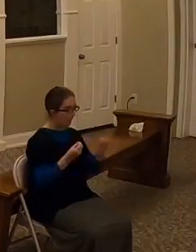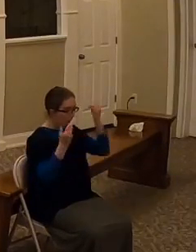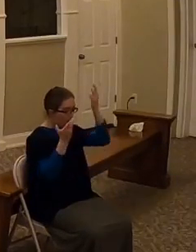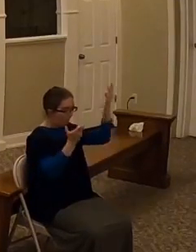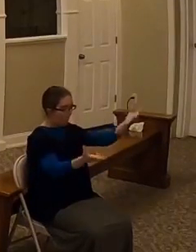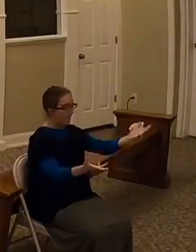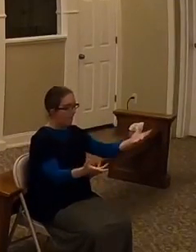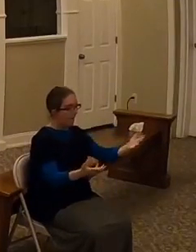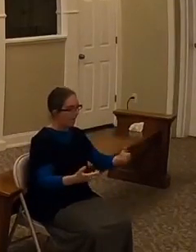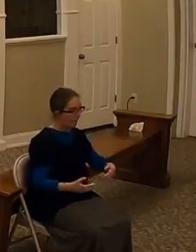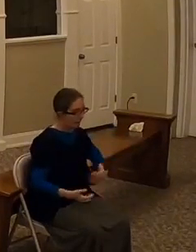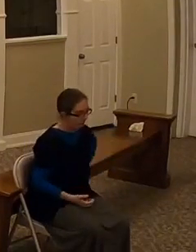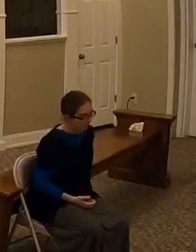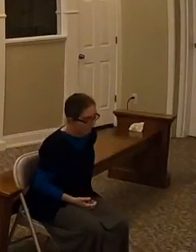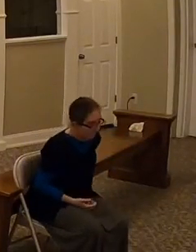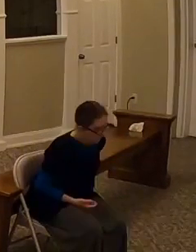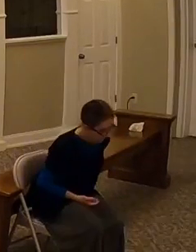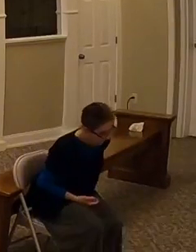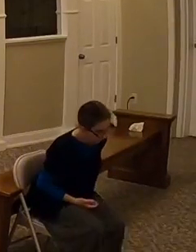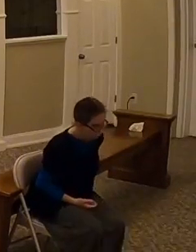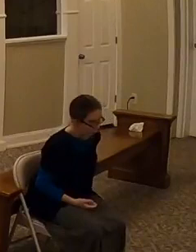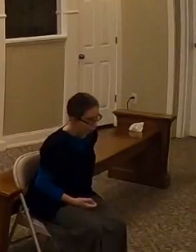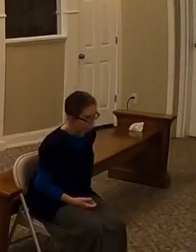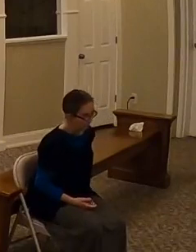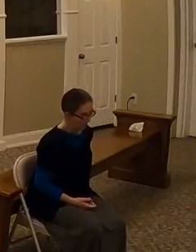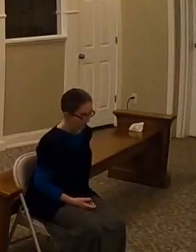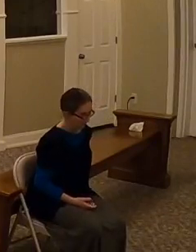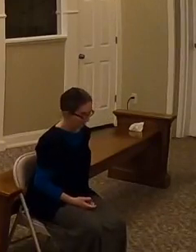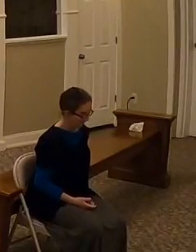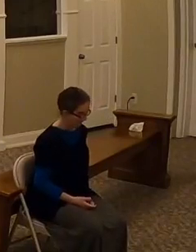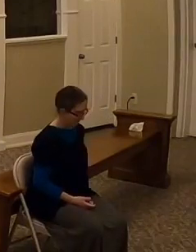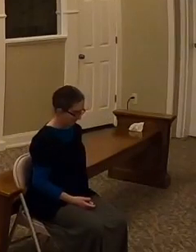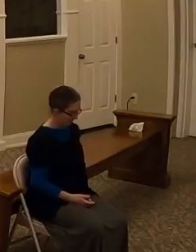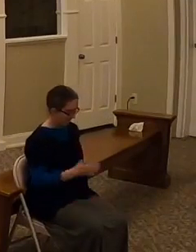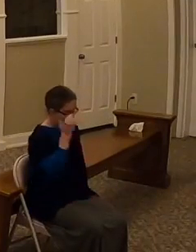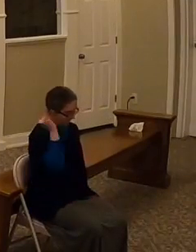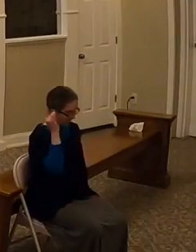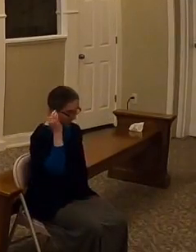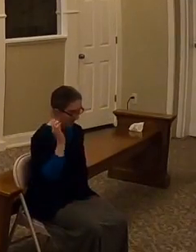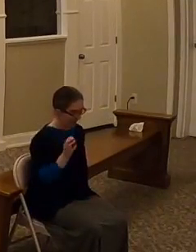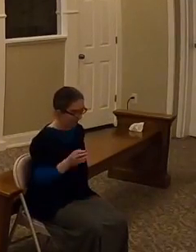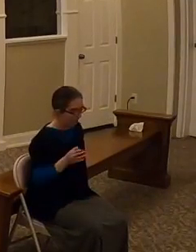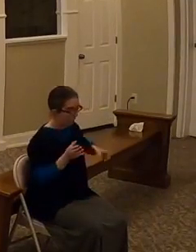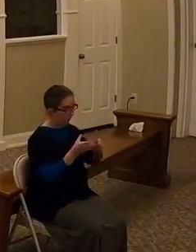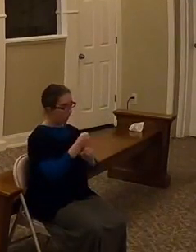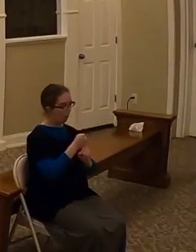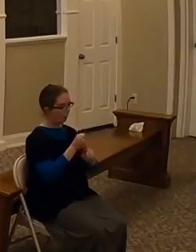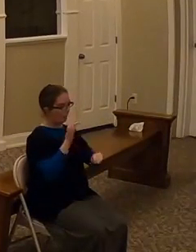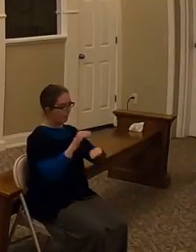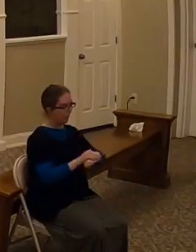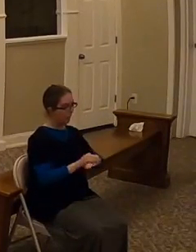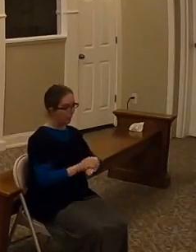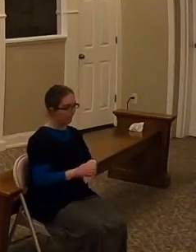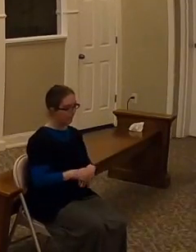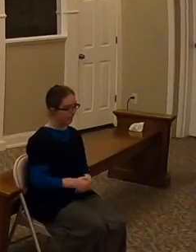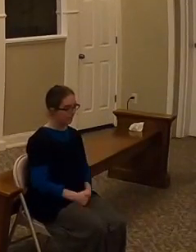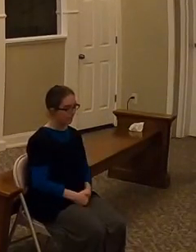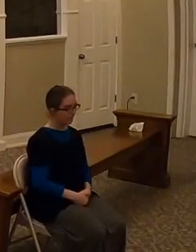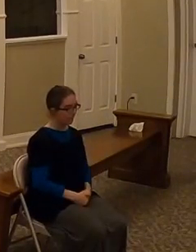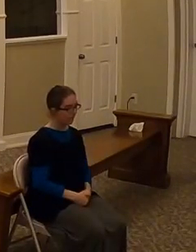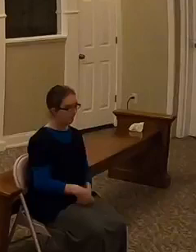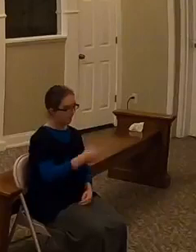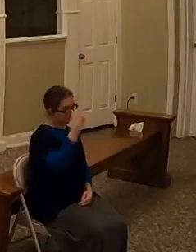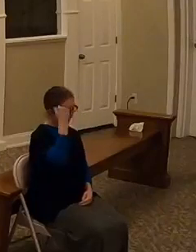to Him. Whoa. That's why we hold on to Him.